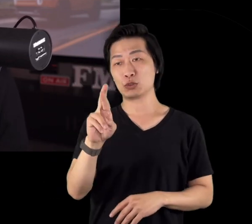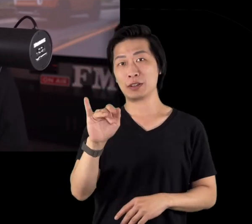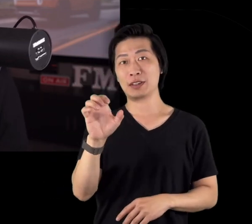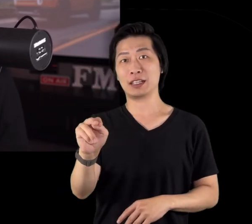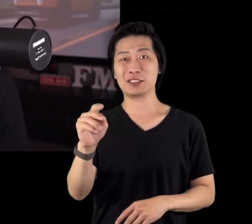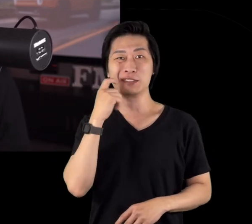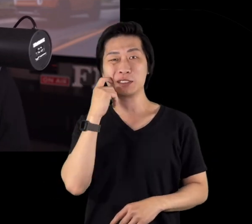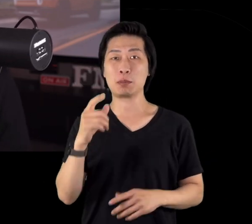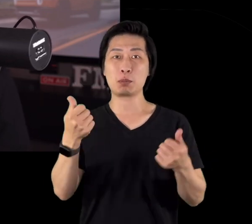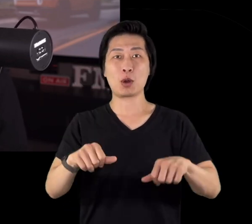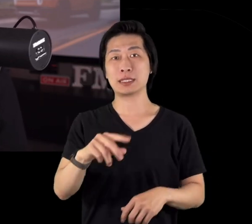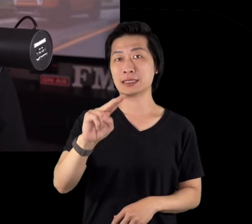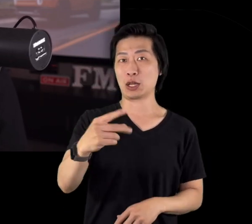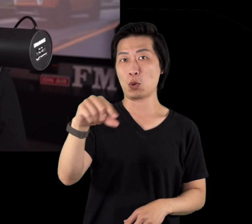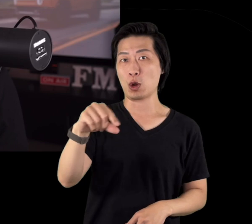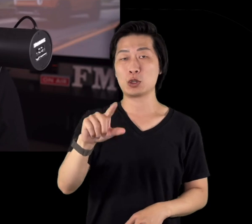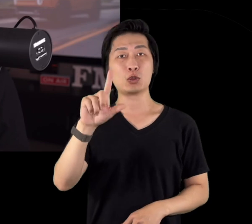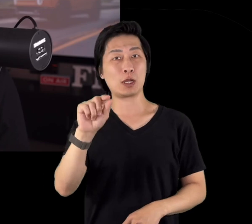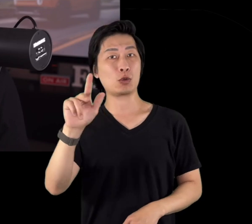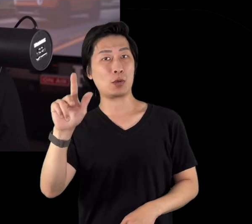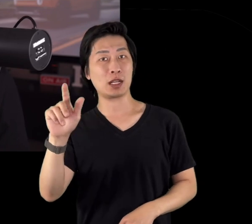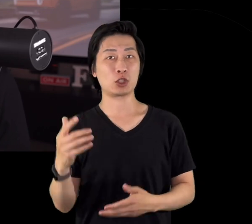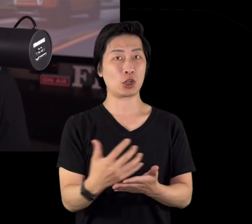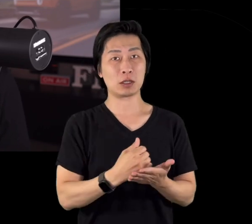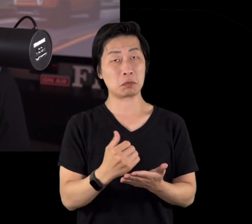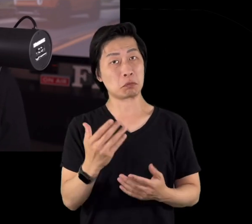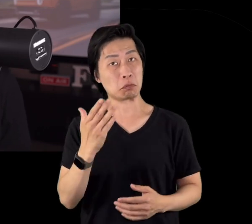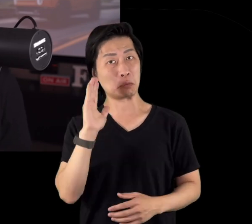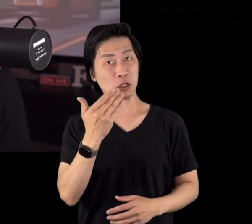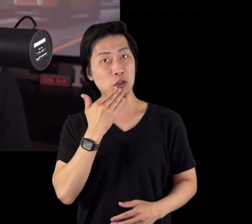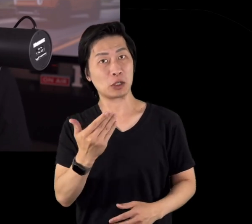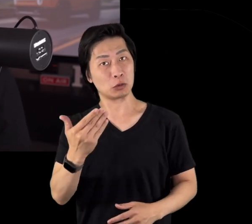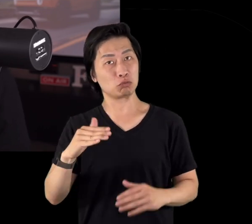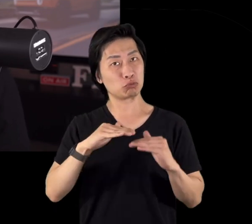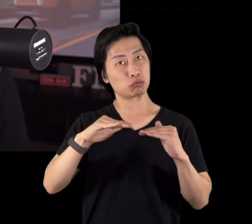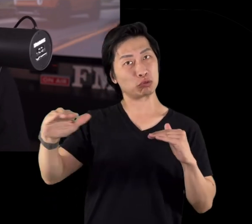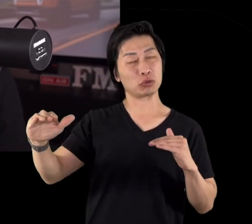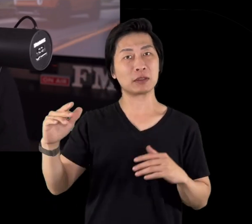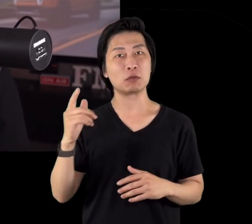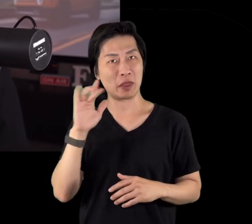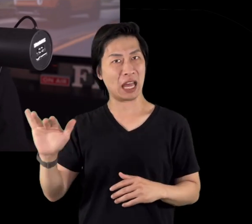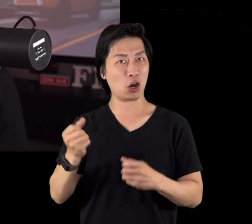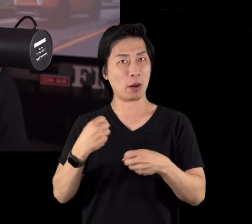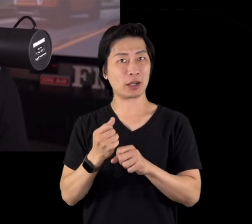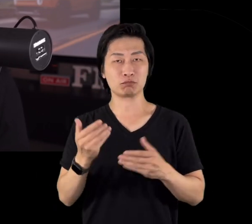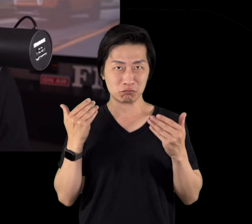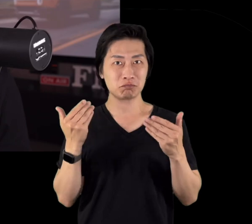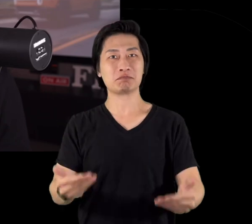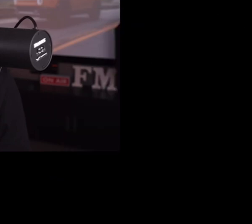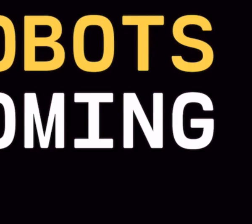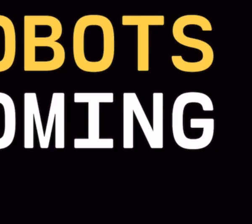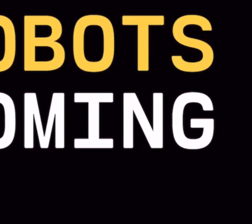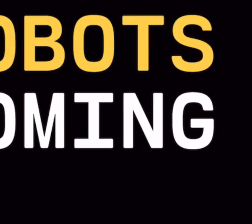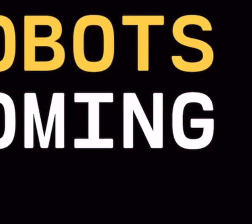today. Rivian just posted its second quarter 2023 earnings, and some pretty good trends are starting to emerge for the car maker. So without further ado, let's go ahead